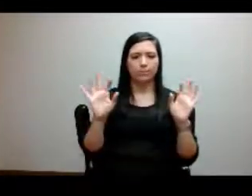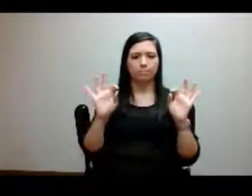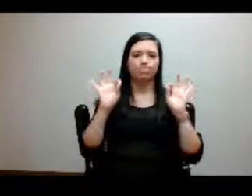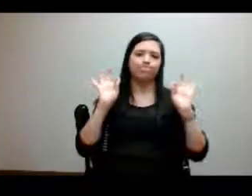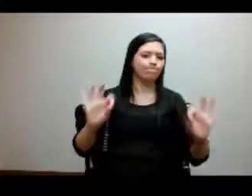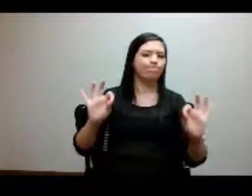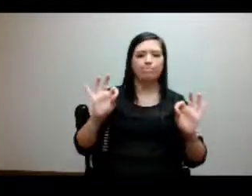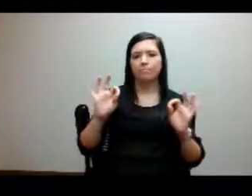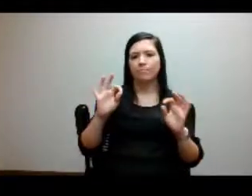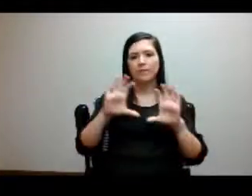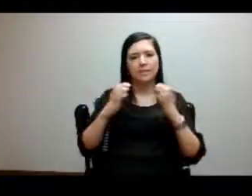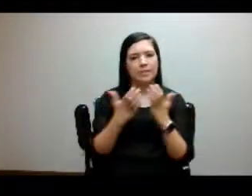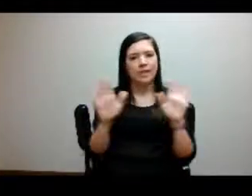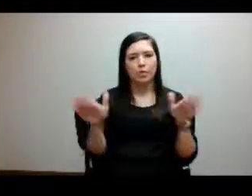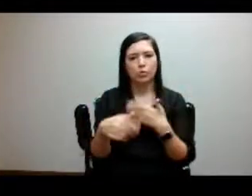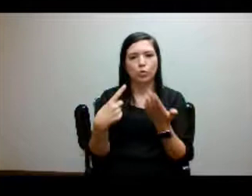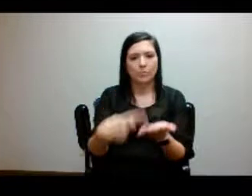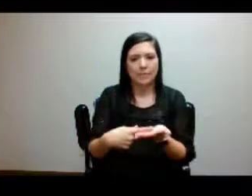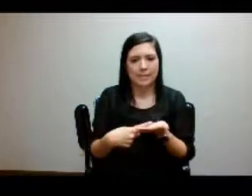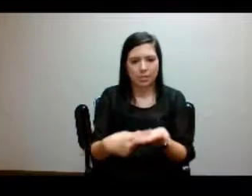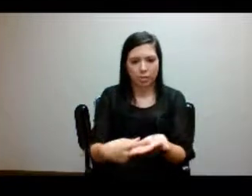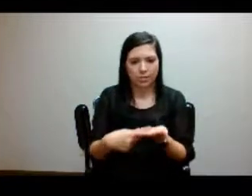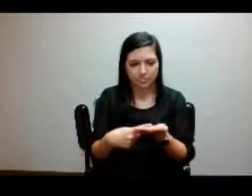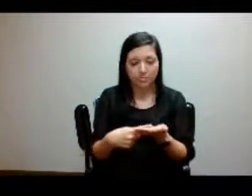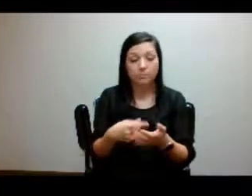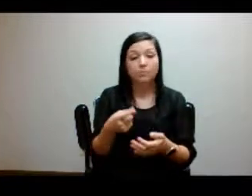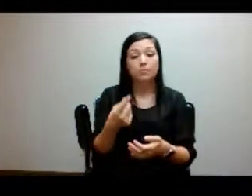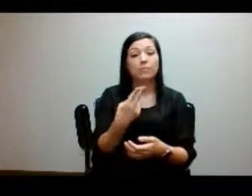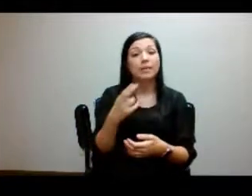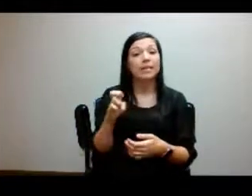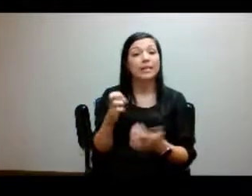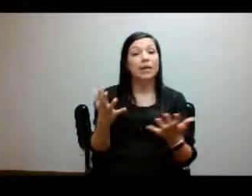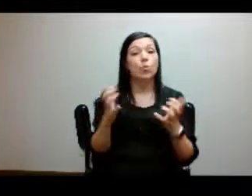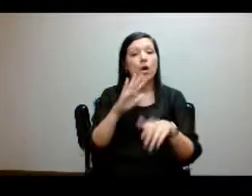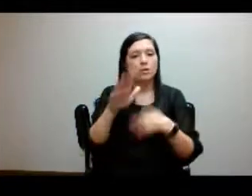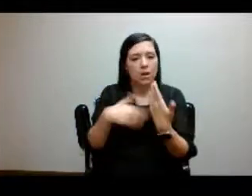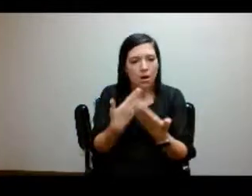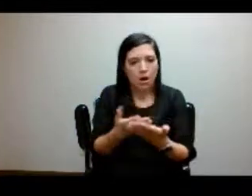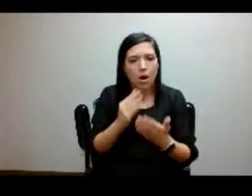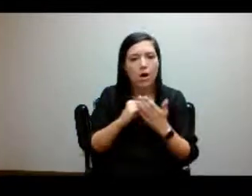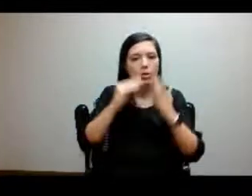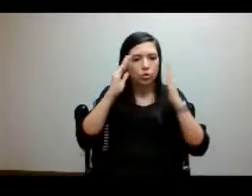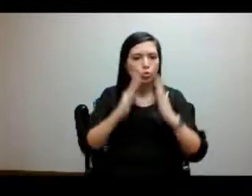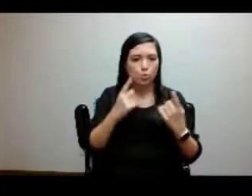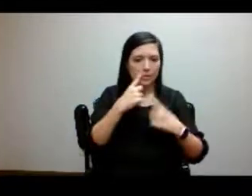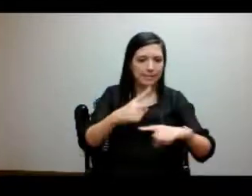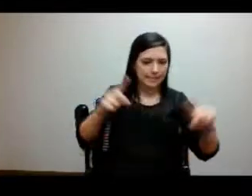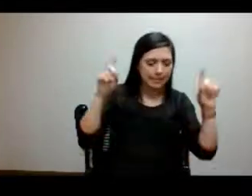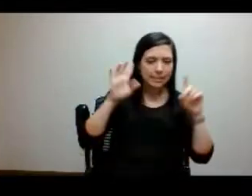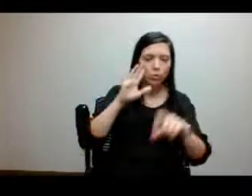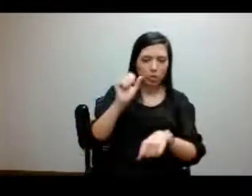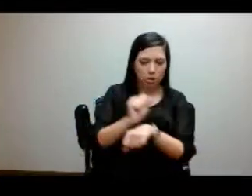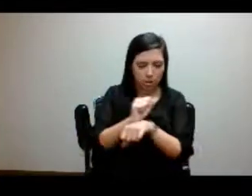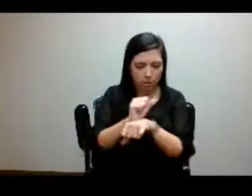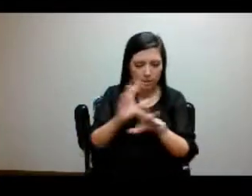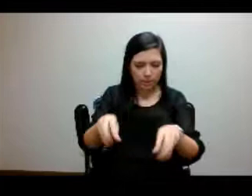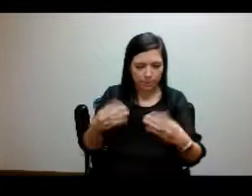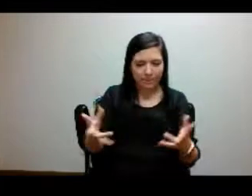discussions. He wants all of his students to succeed and works diligently to provide an